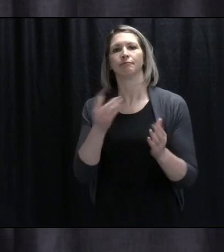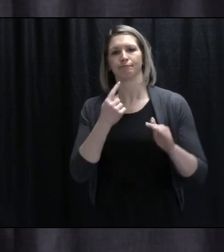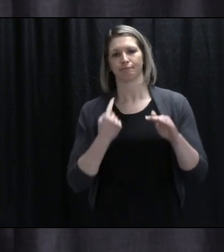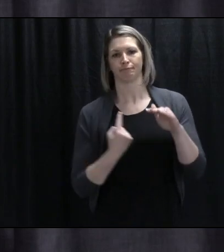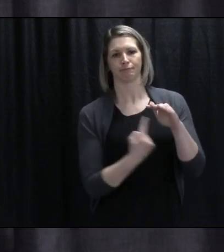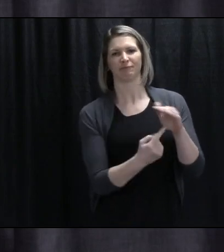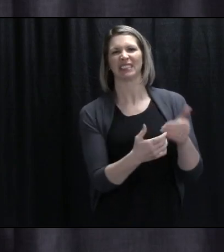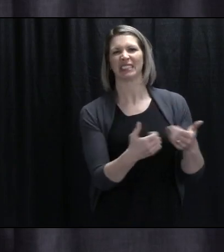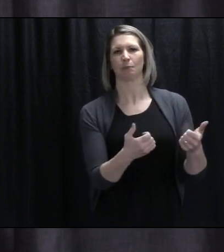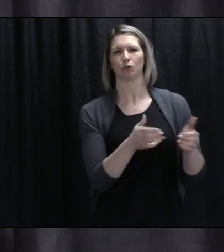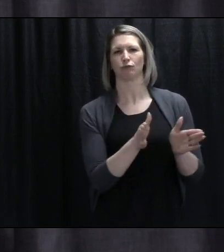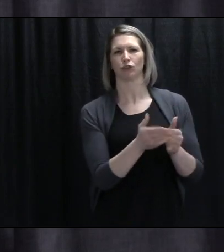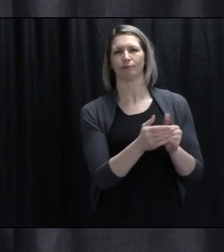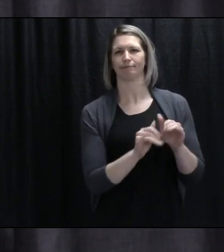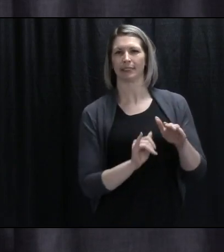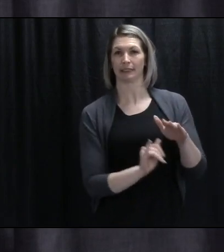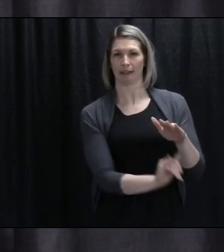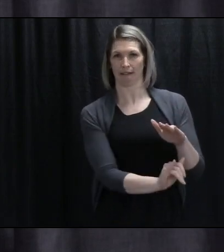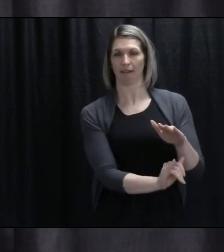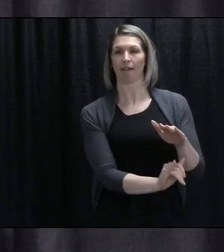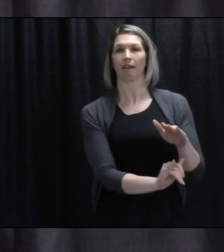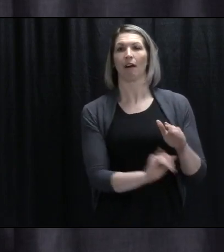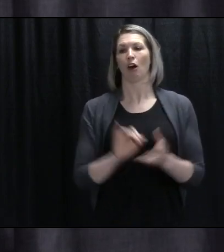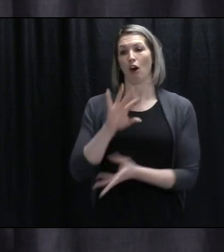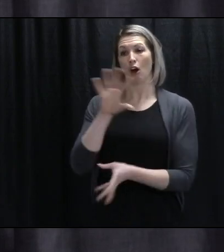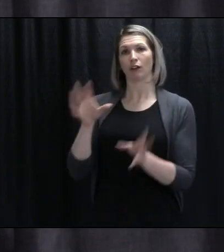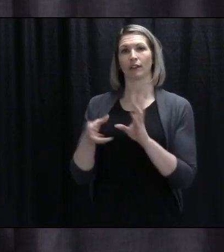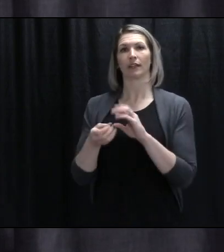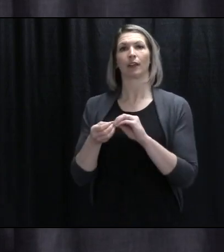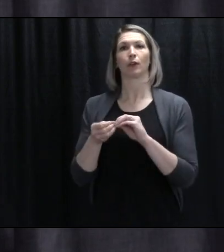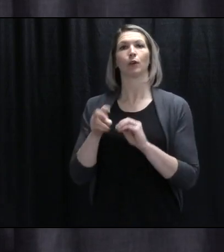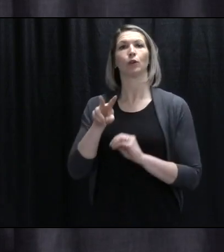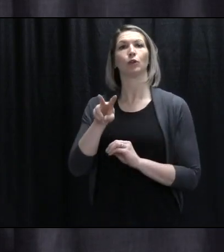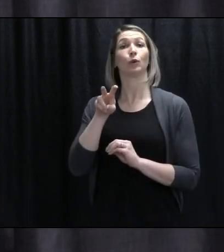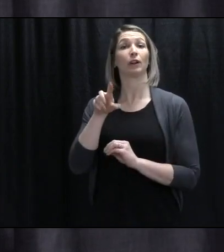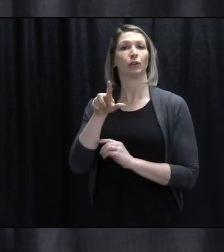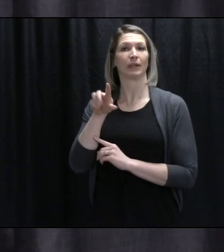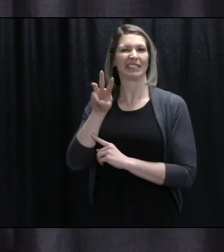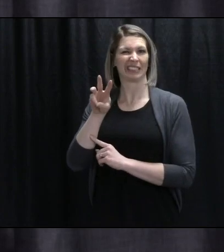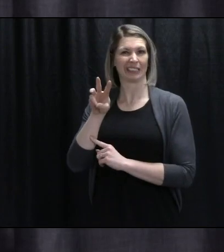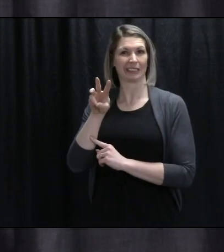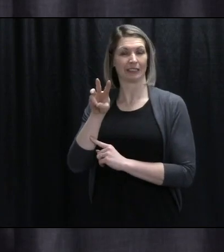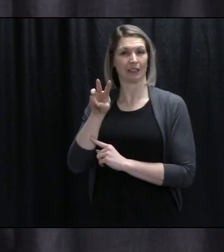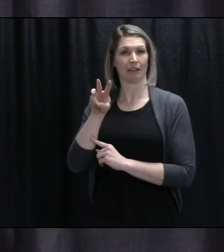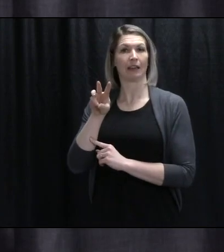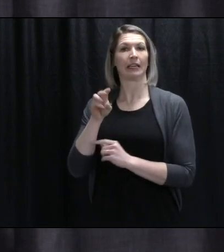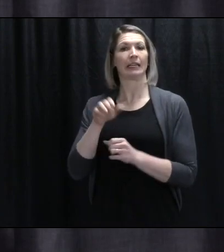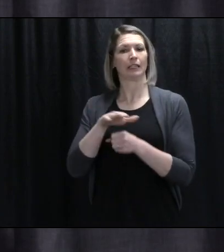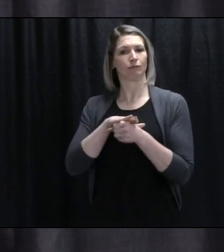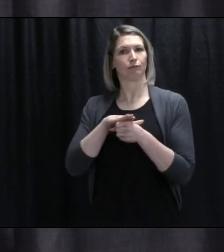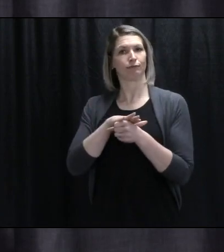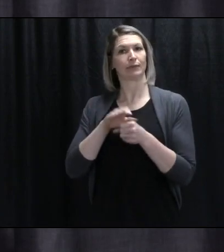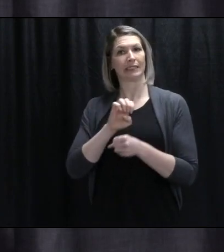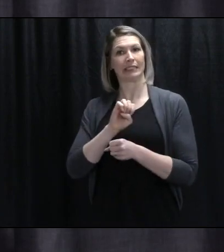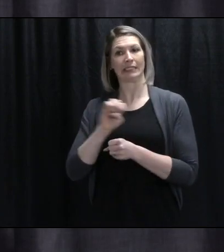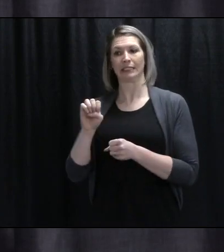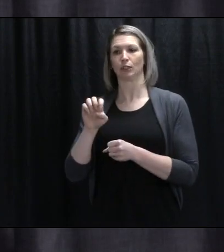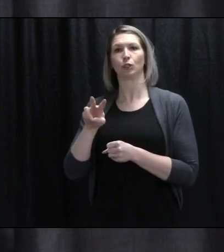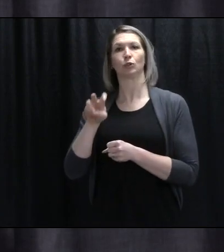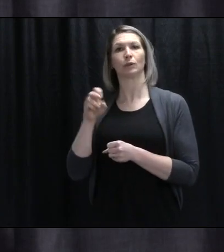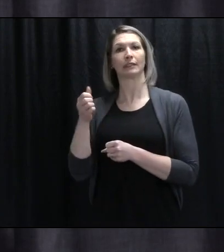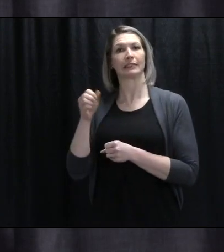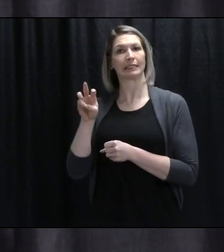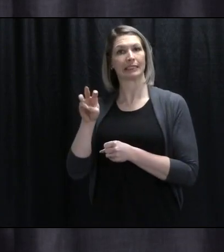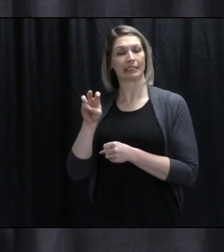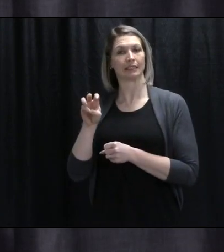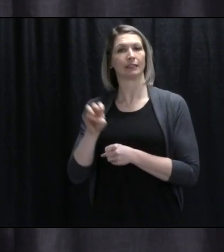to quarantine. The total number of cases in our province now is 226. By region, we have 216 cases in